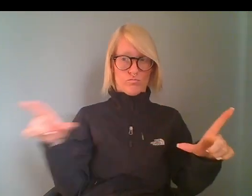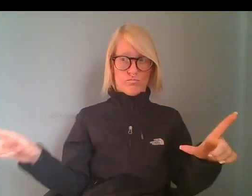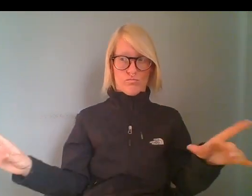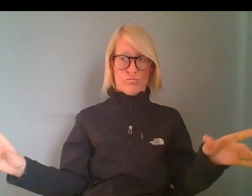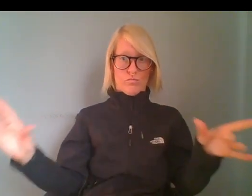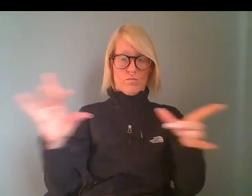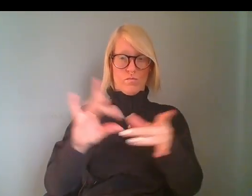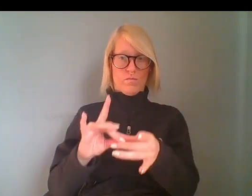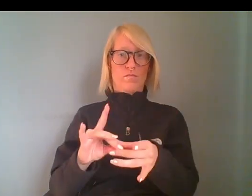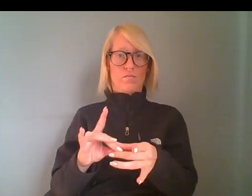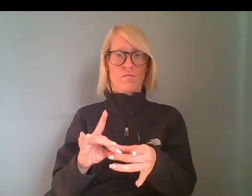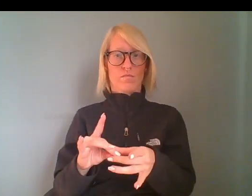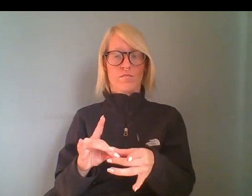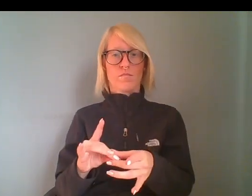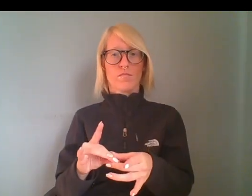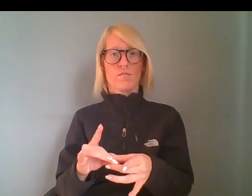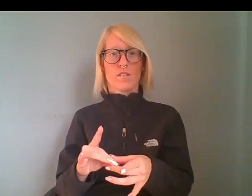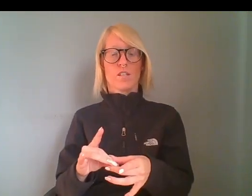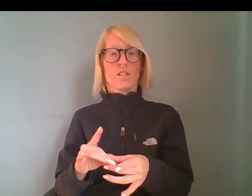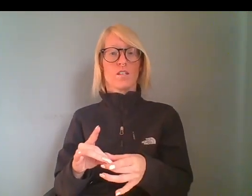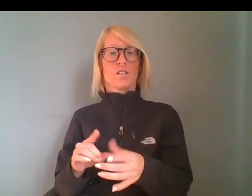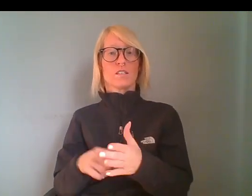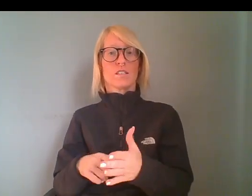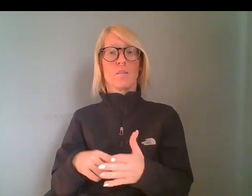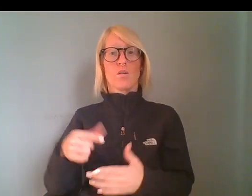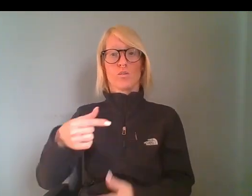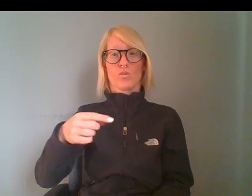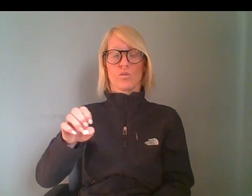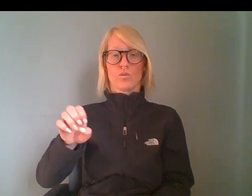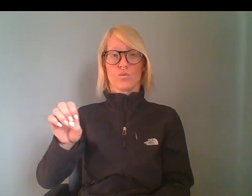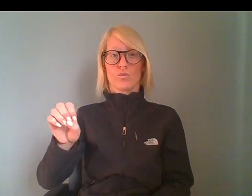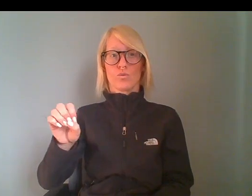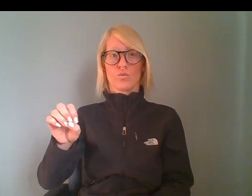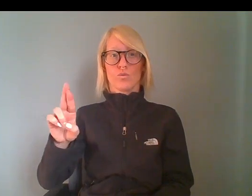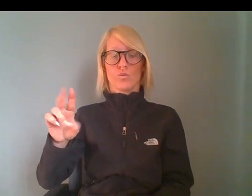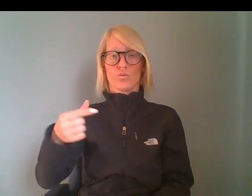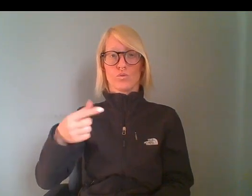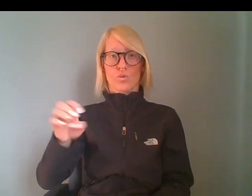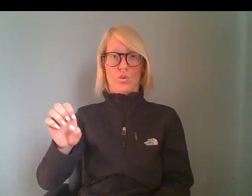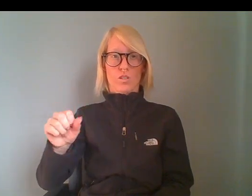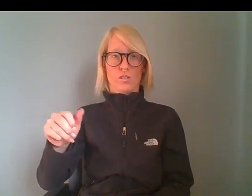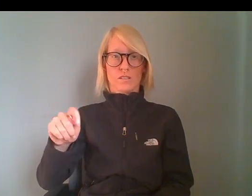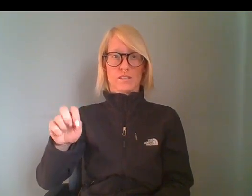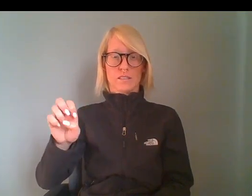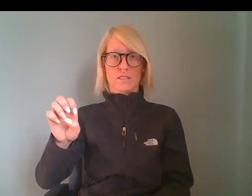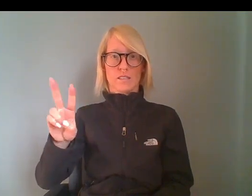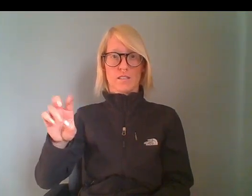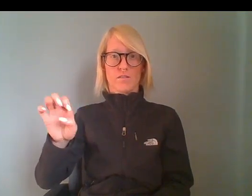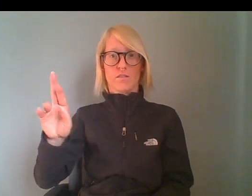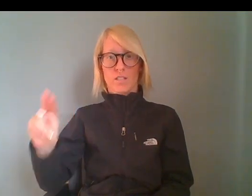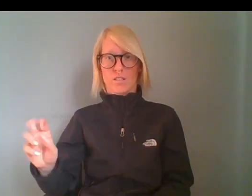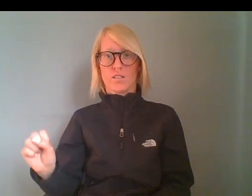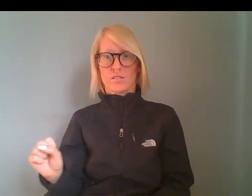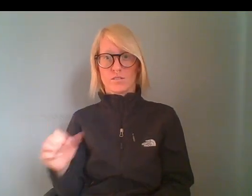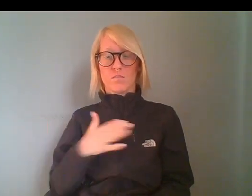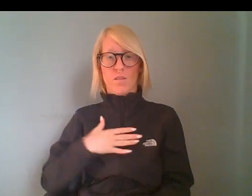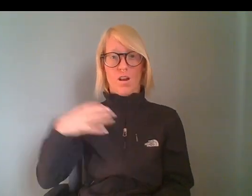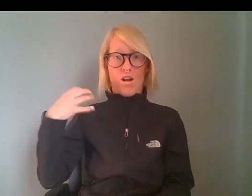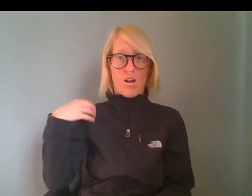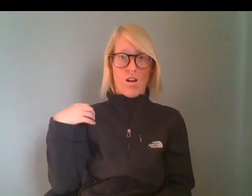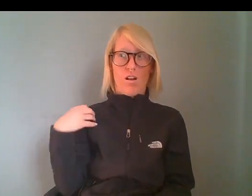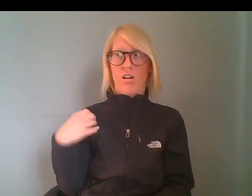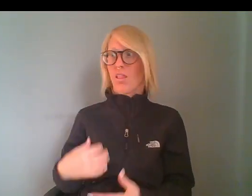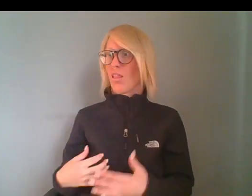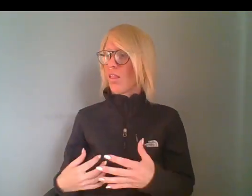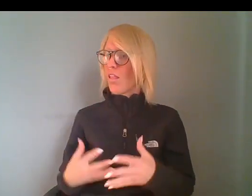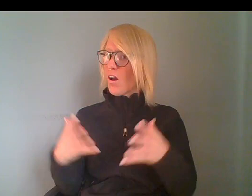on there. George Stevens, who's my boss and our CEO, does quite a bit on Twitter, which is kind of funny when I'm backing up, getting